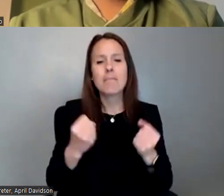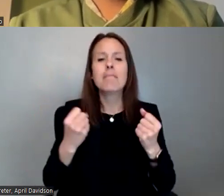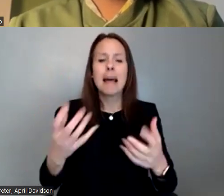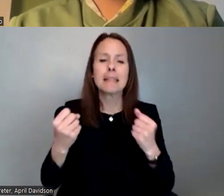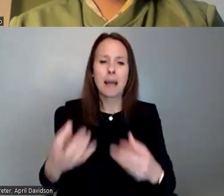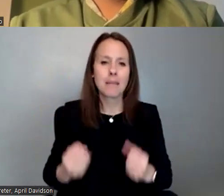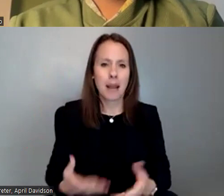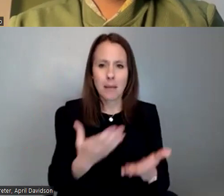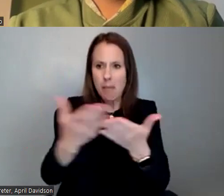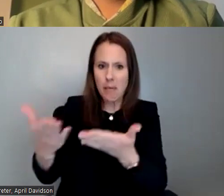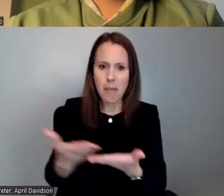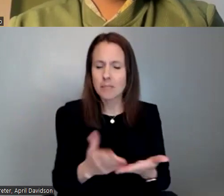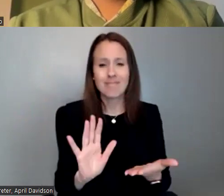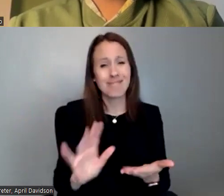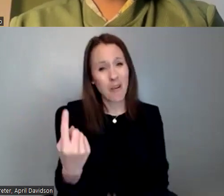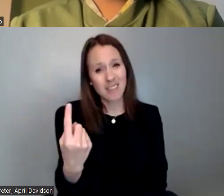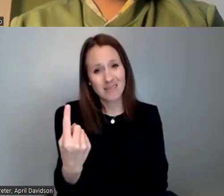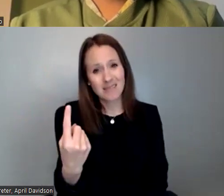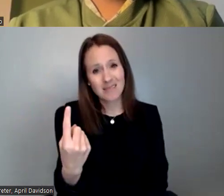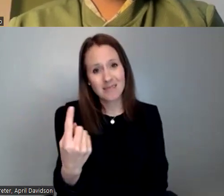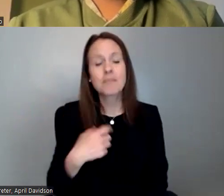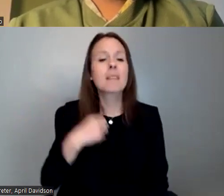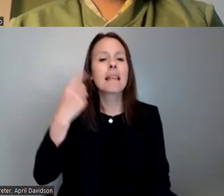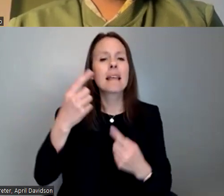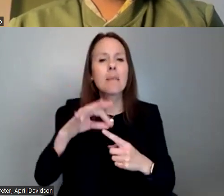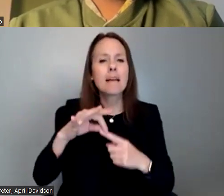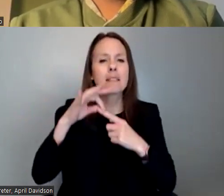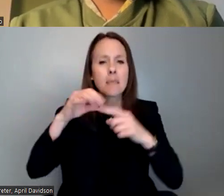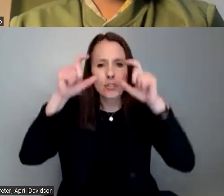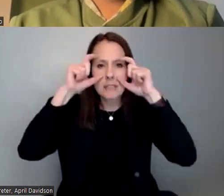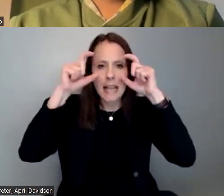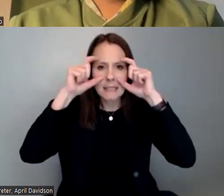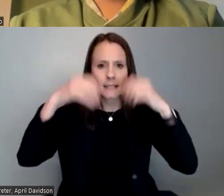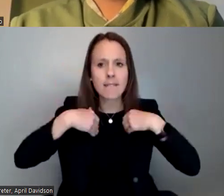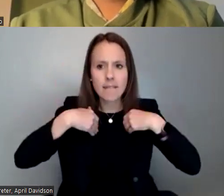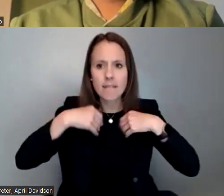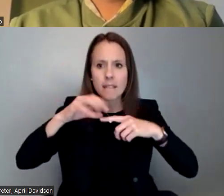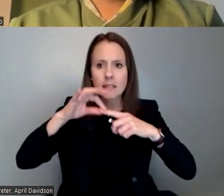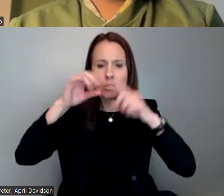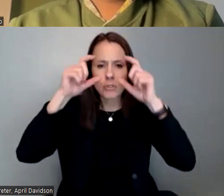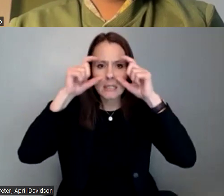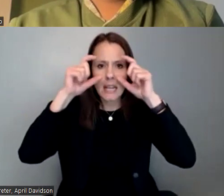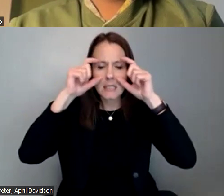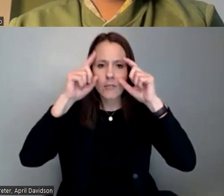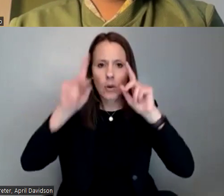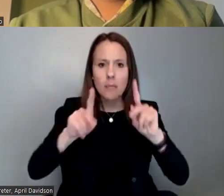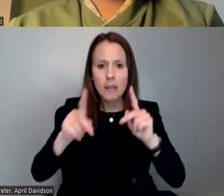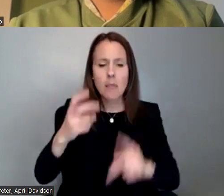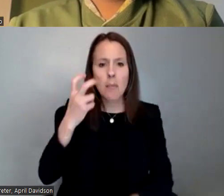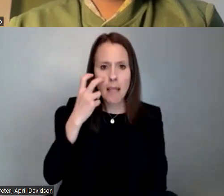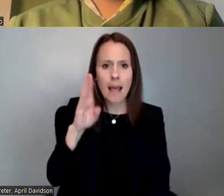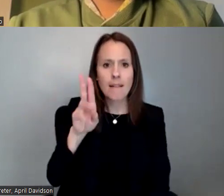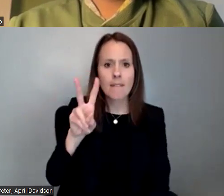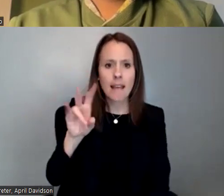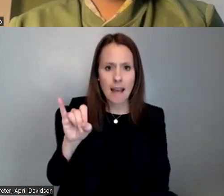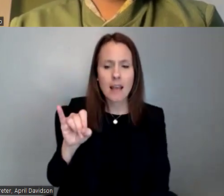devices. When we're thinking about, there are glasses out there now that will help people that are blind and visually